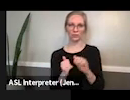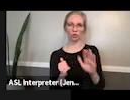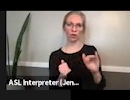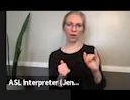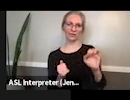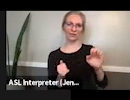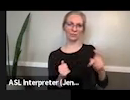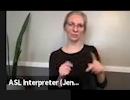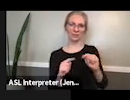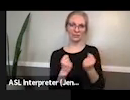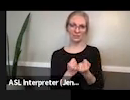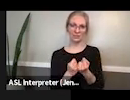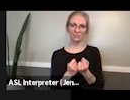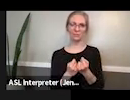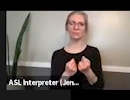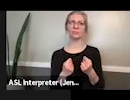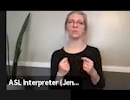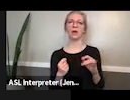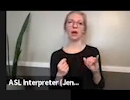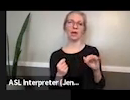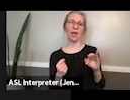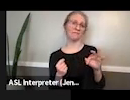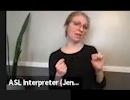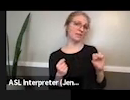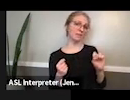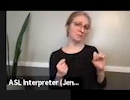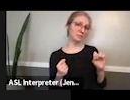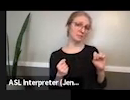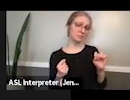team, IFSP team. If he has an